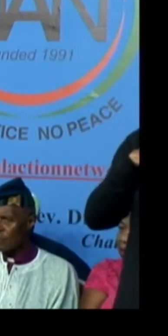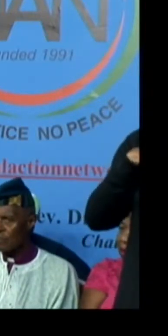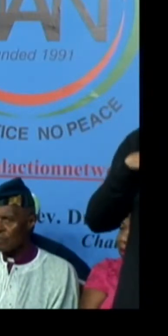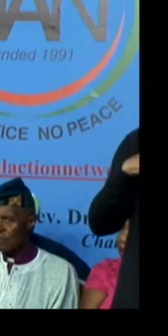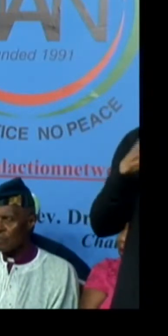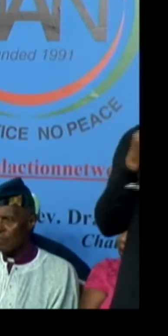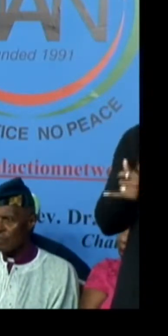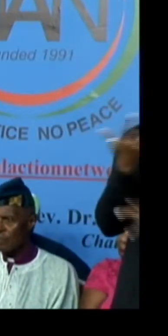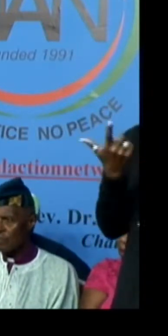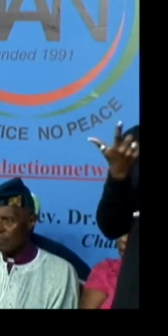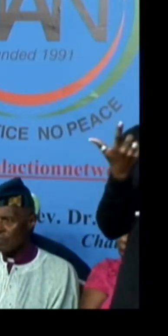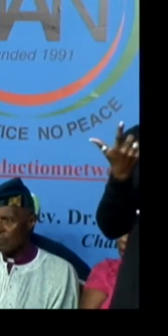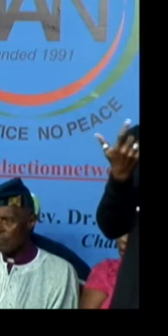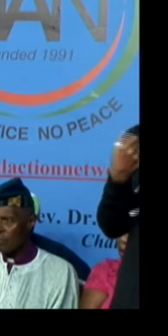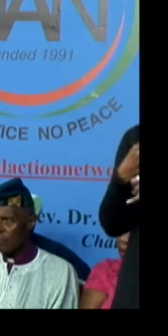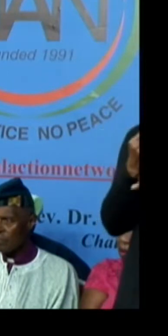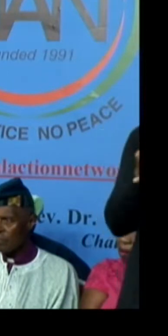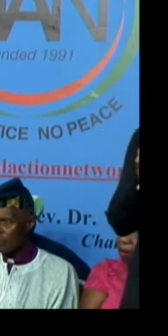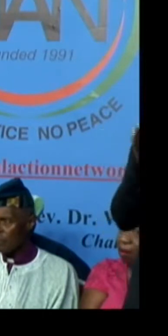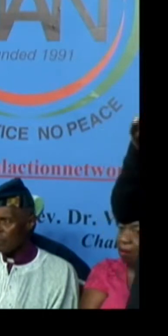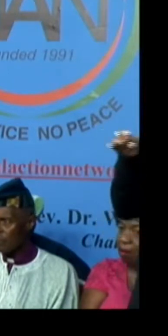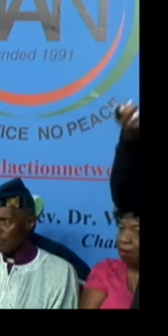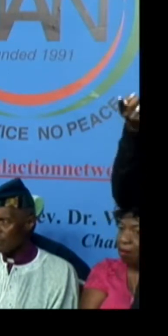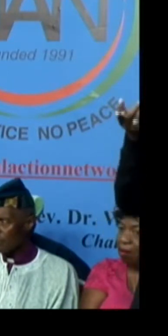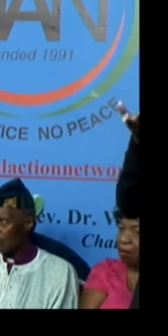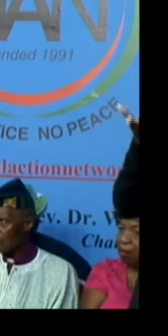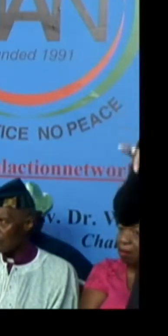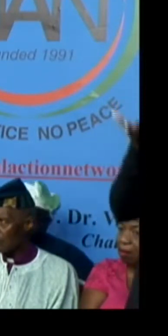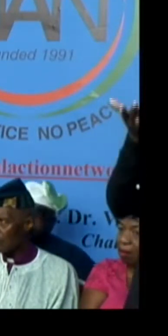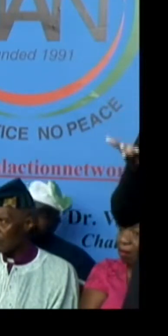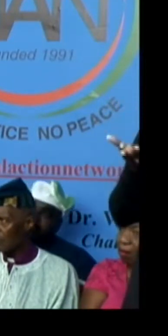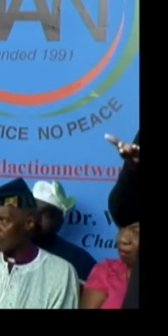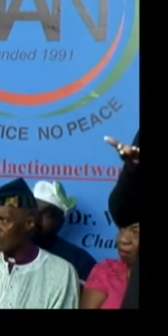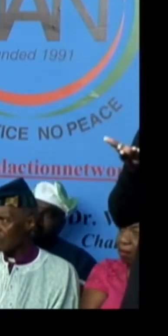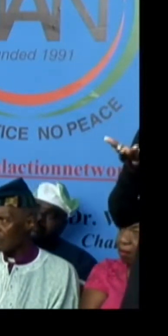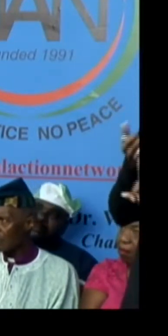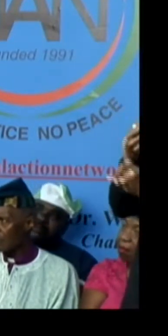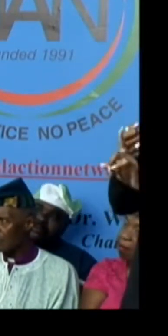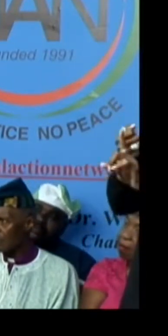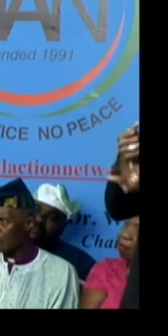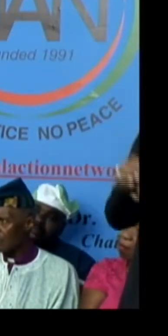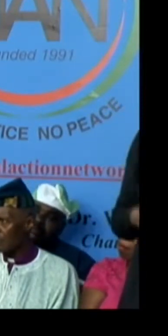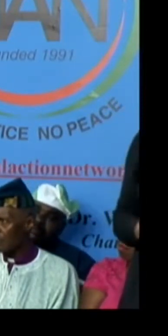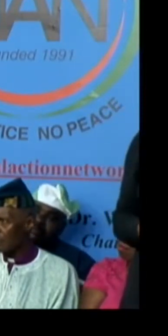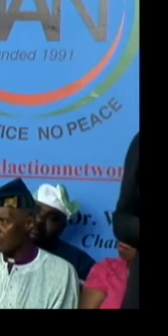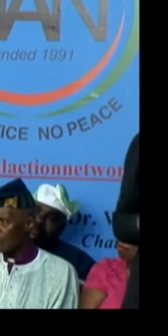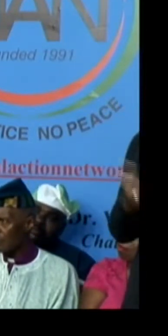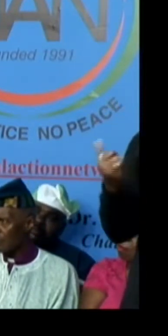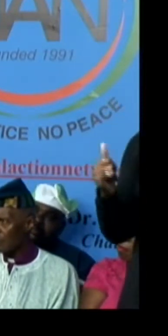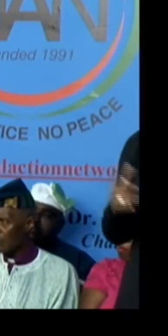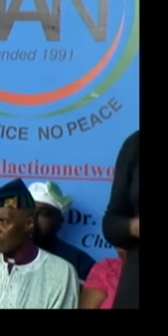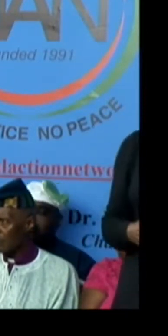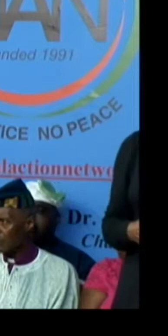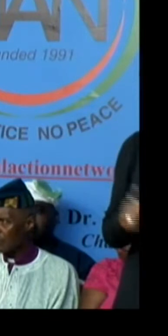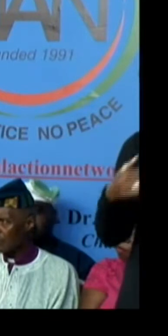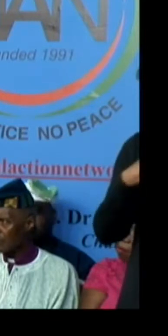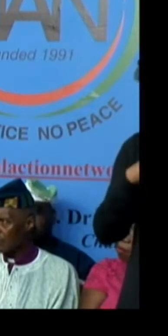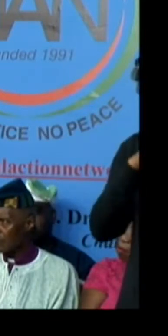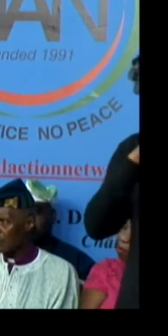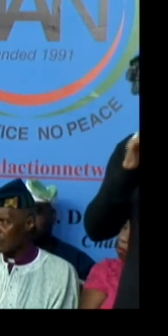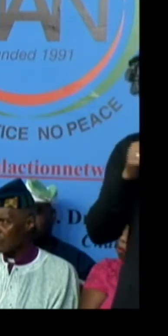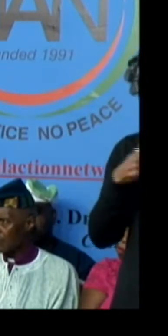to a conservative young man, and he told me, I don't understand why